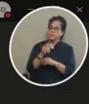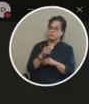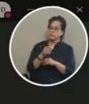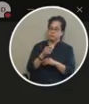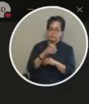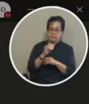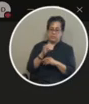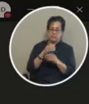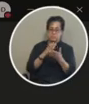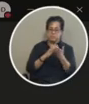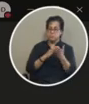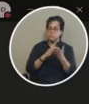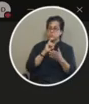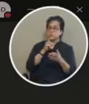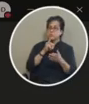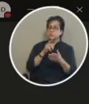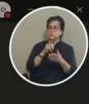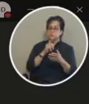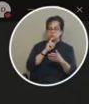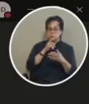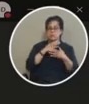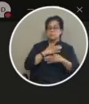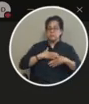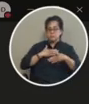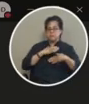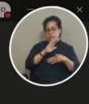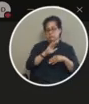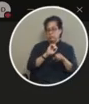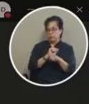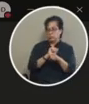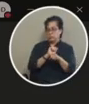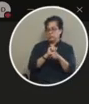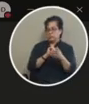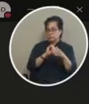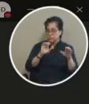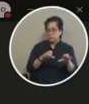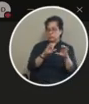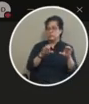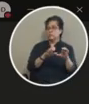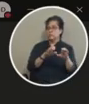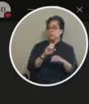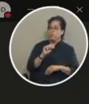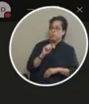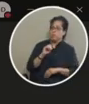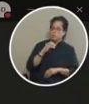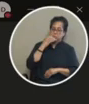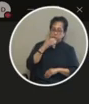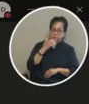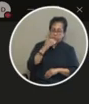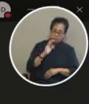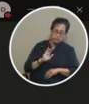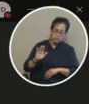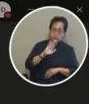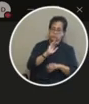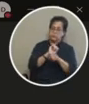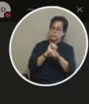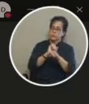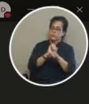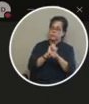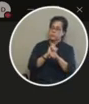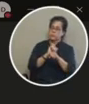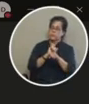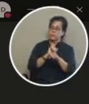just some really gratitude and appreciation on all the work that you're doing in that department. So thank you all for your hard work, and